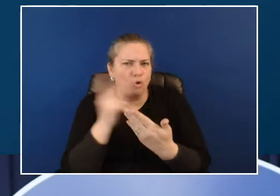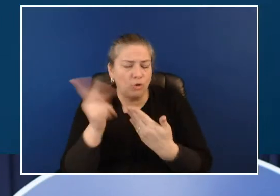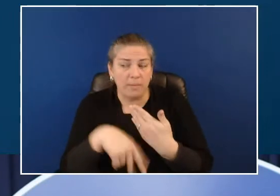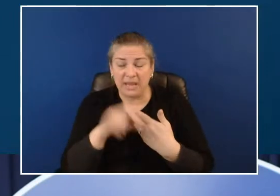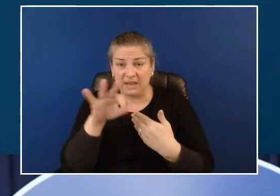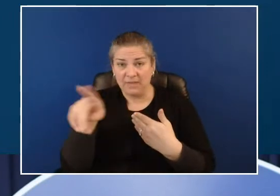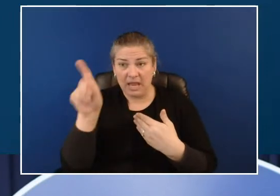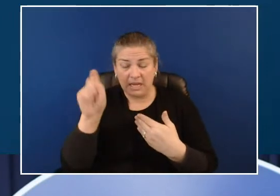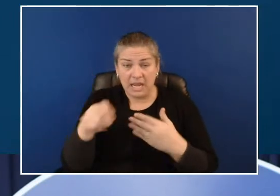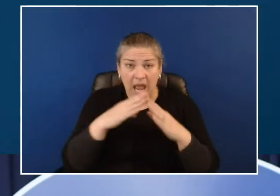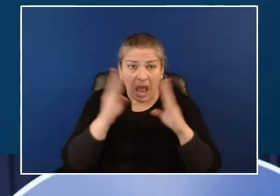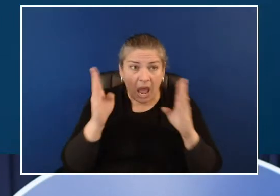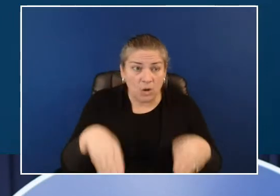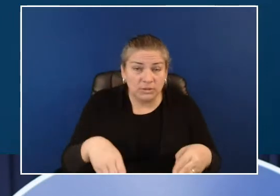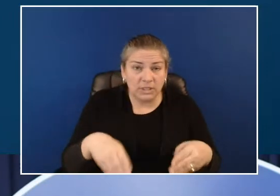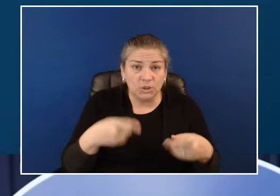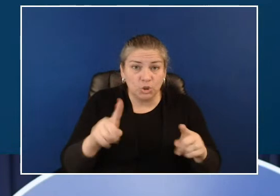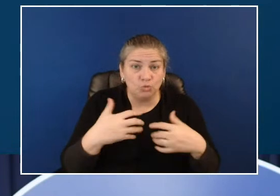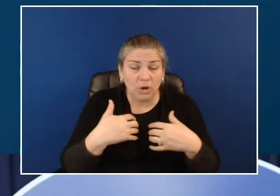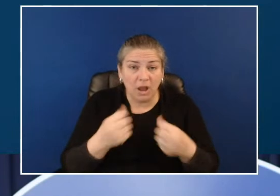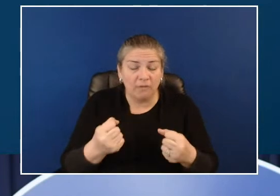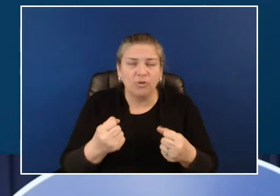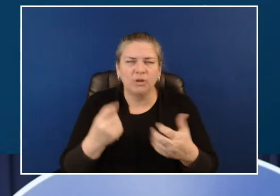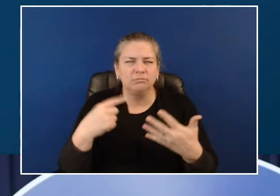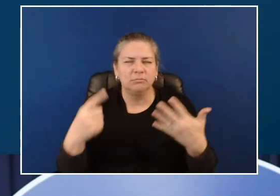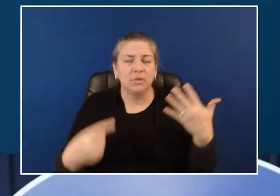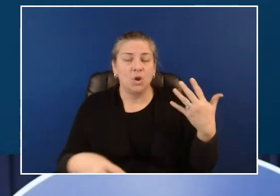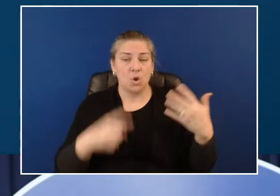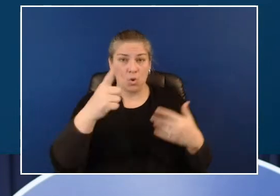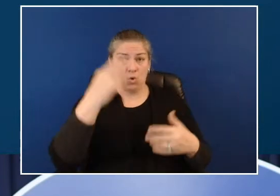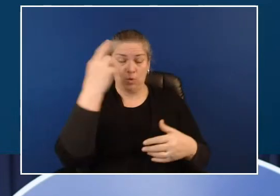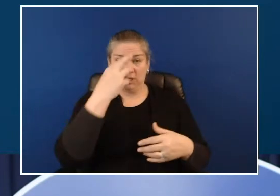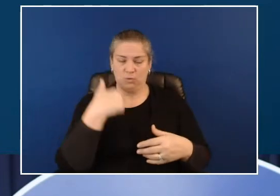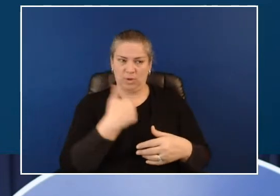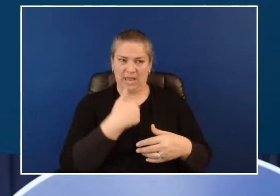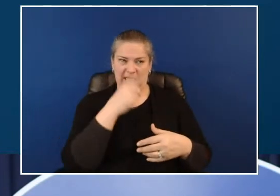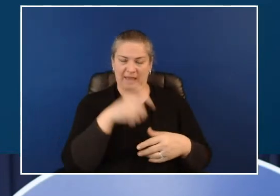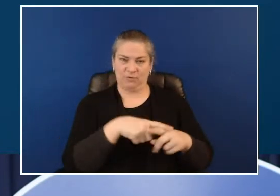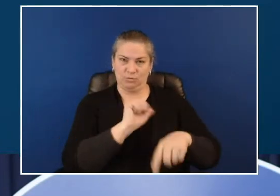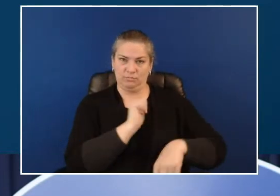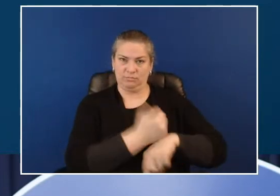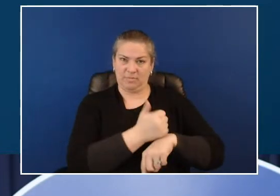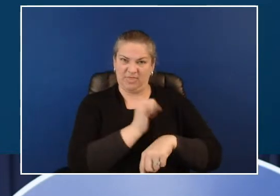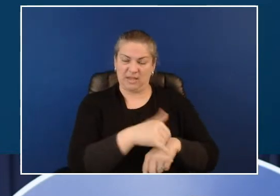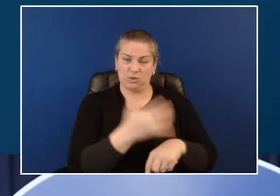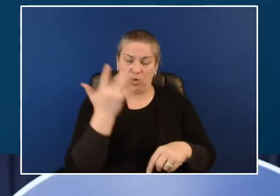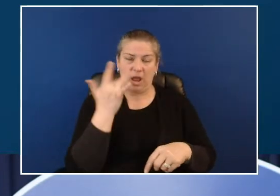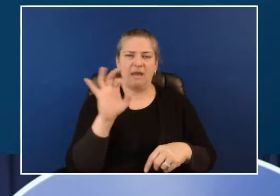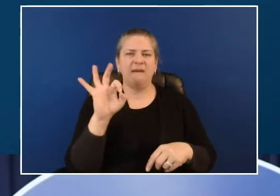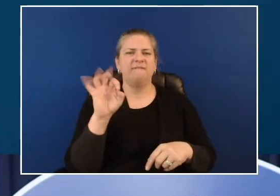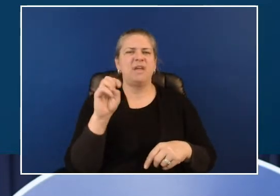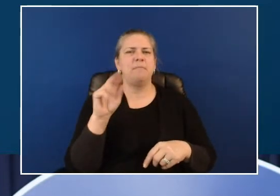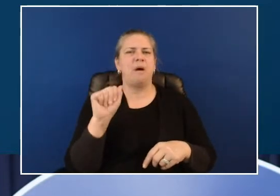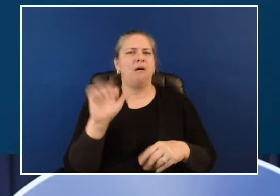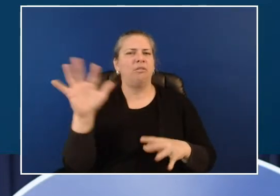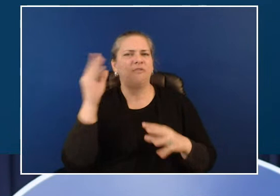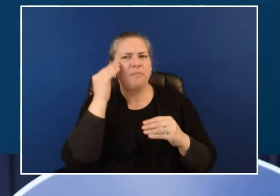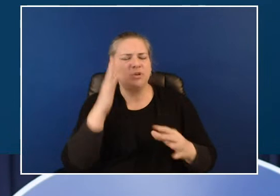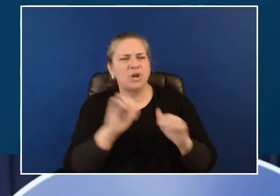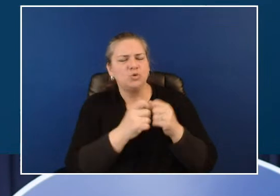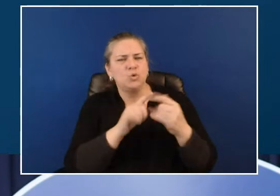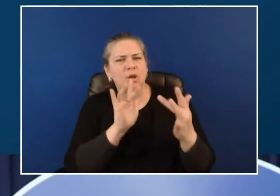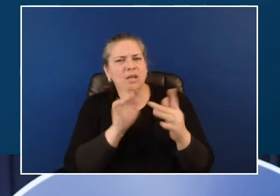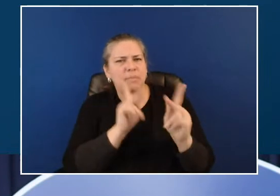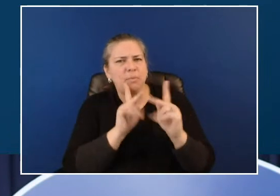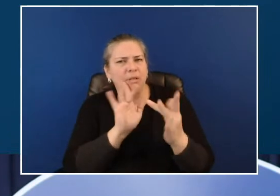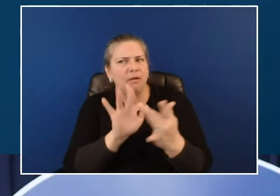housing during the recovery process. One of the reasons we've had to launch this is using FEMA's information, trying to contact people to